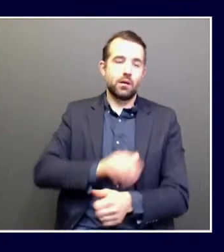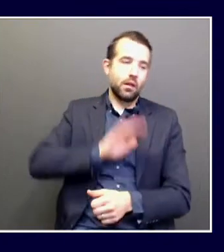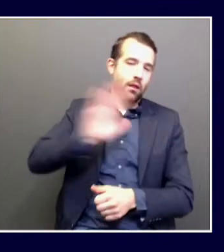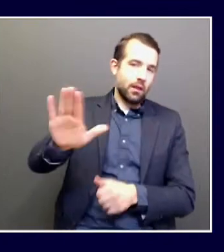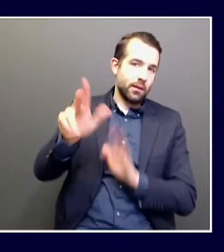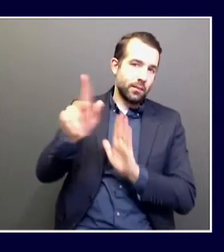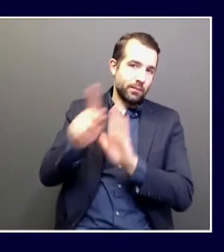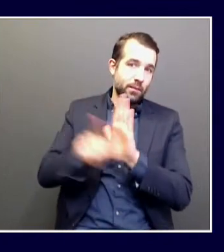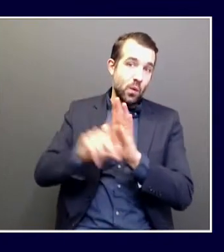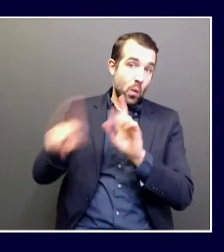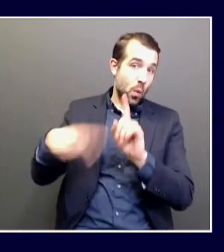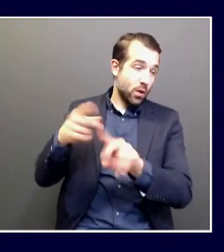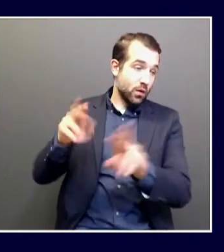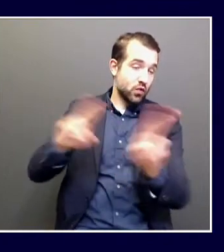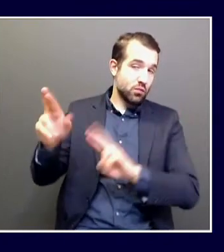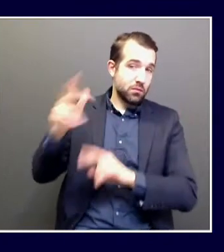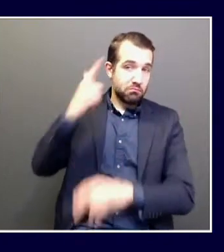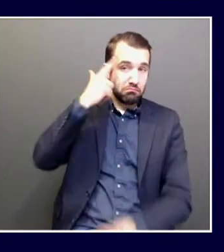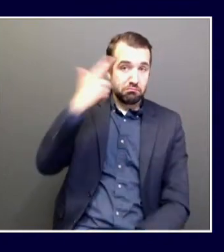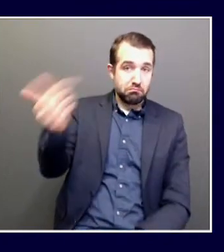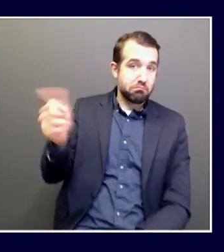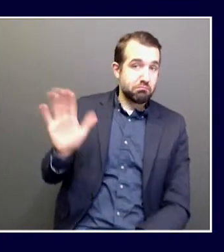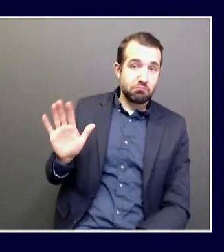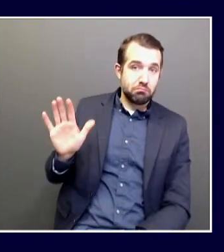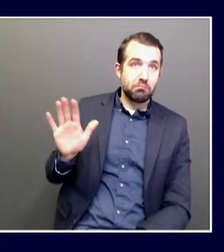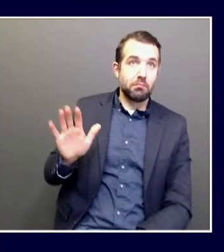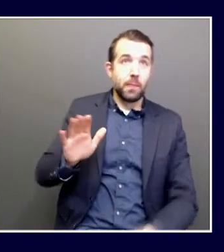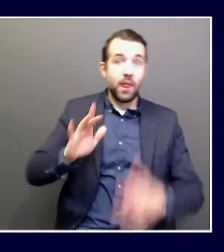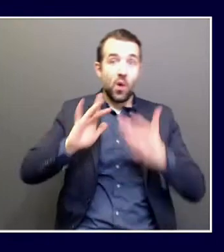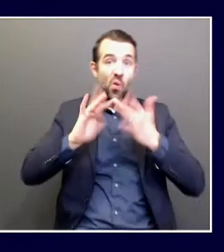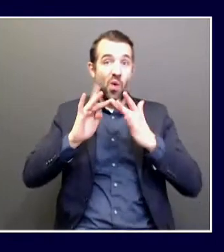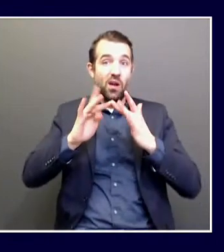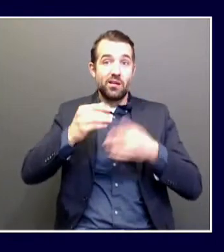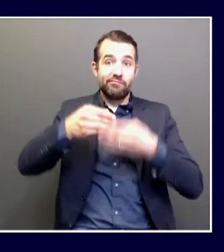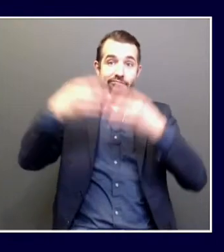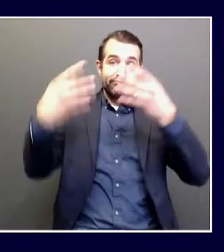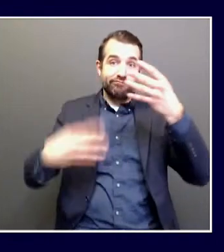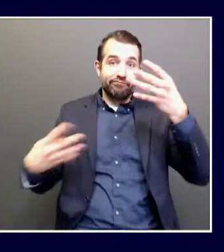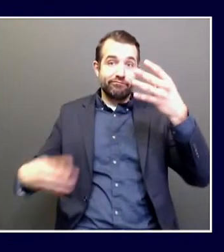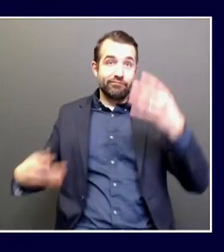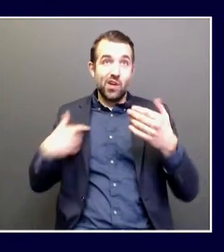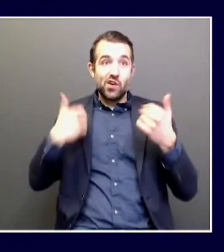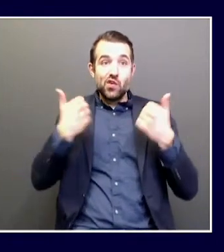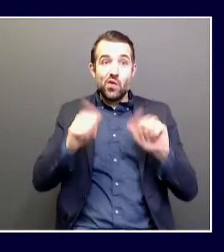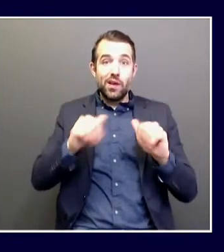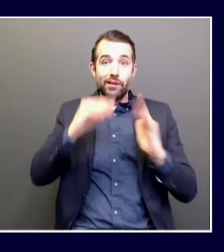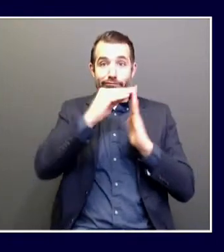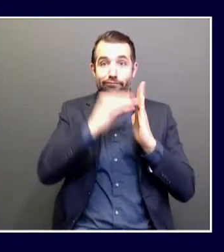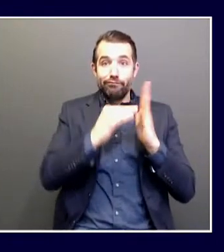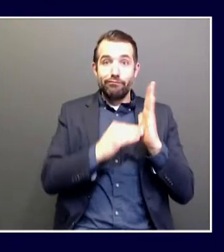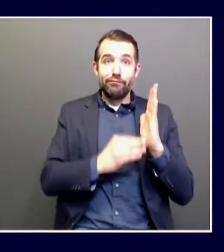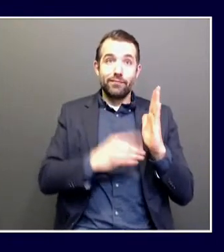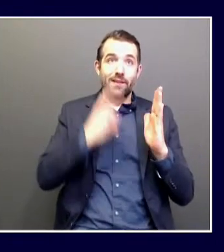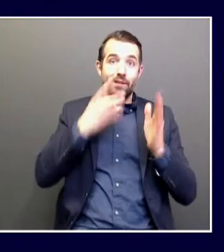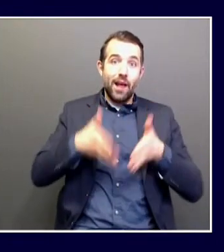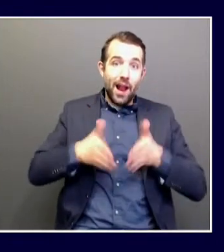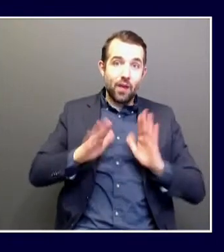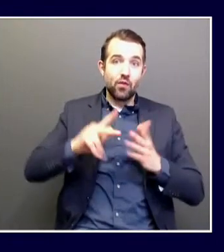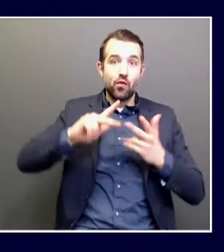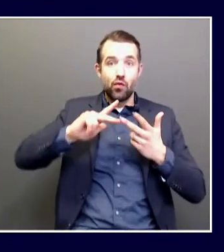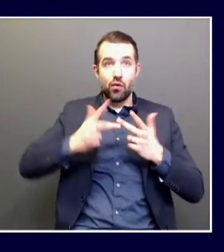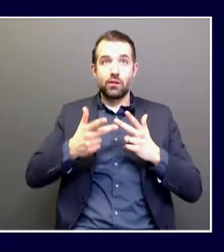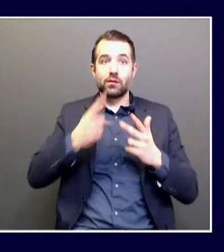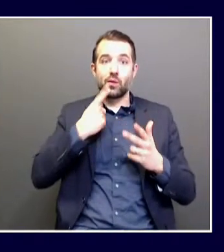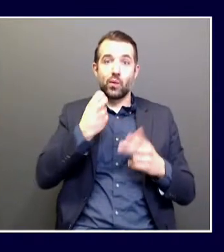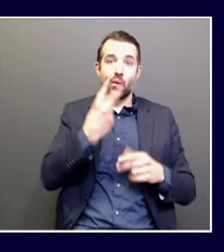fit. We're trying to keep track of that on our website, but we can't force a provider to go out with it. That at this point is their own clinical judgment.